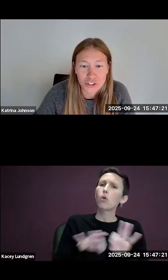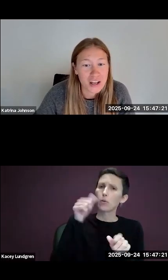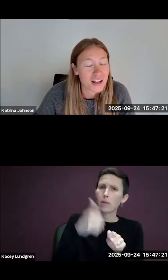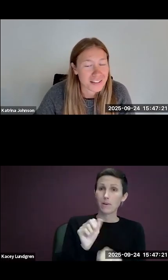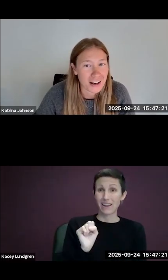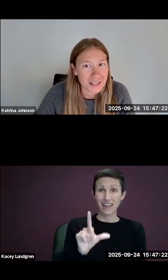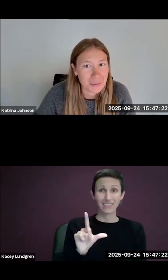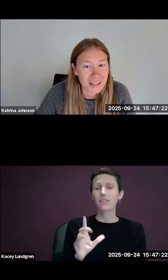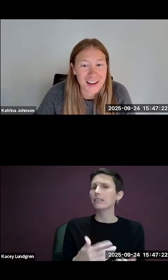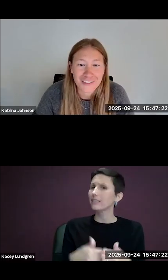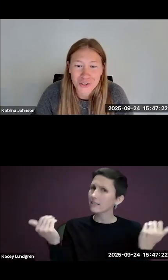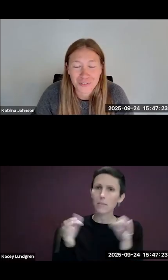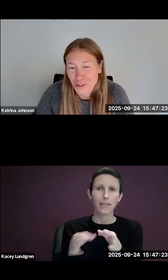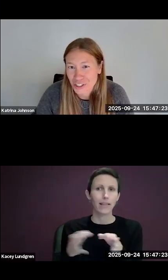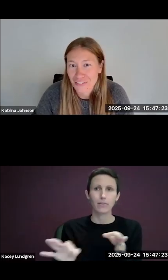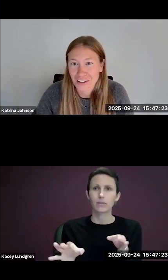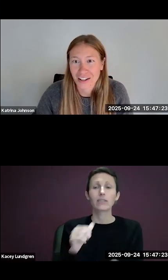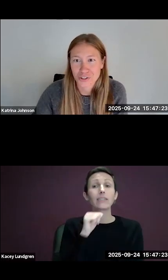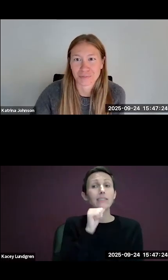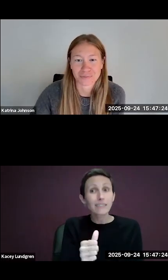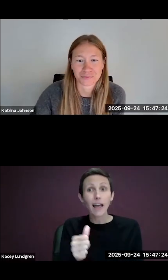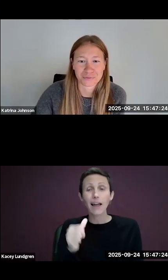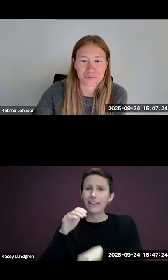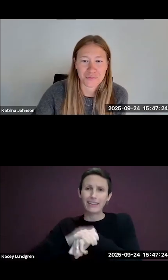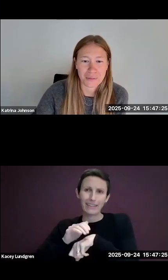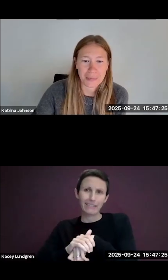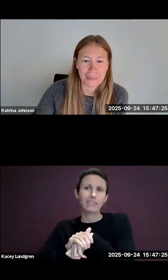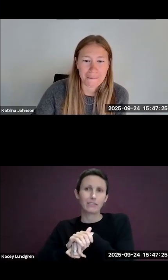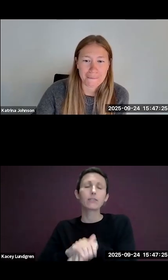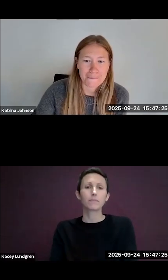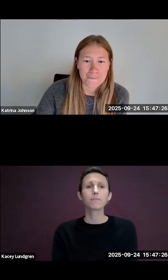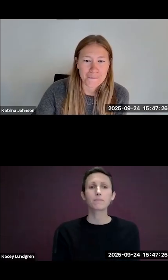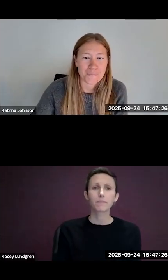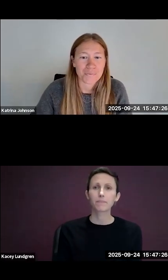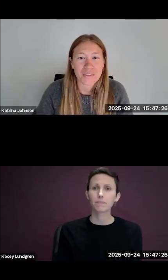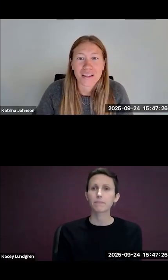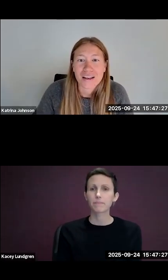manual language, not simply a visual version of English.